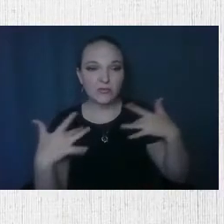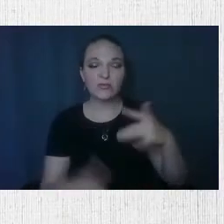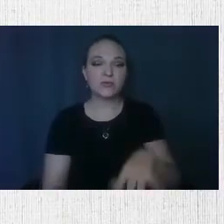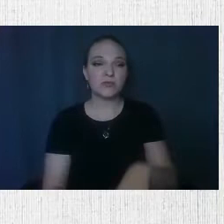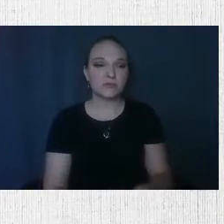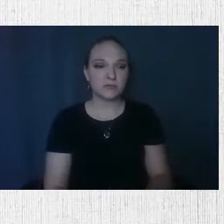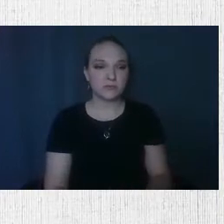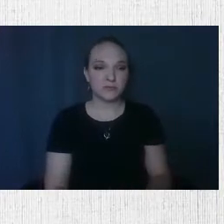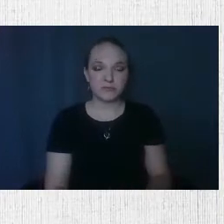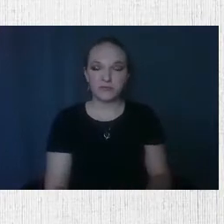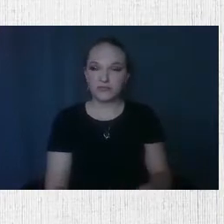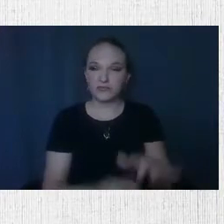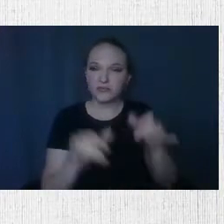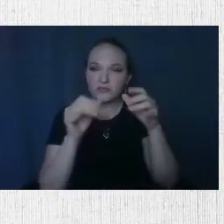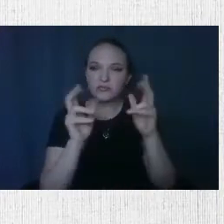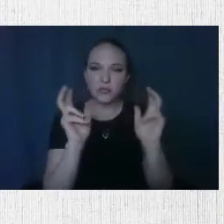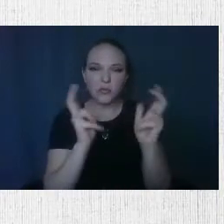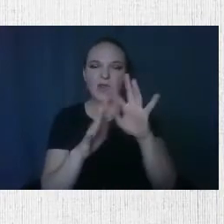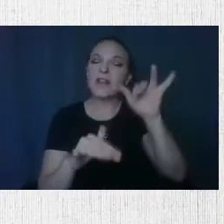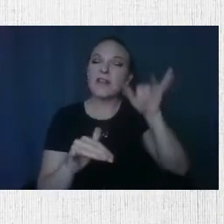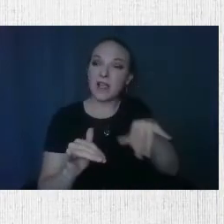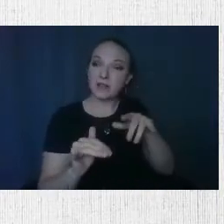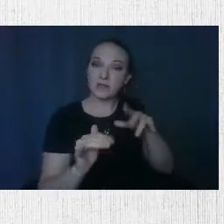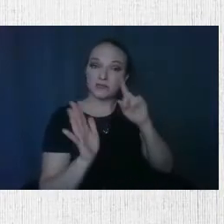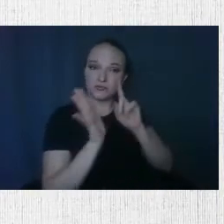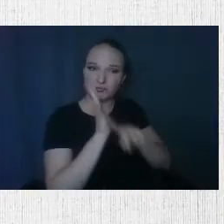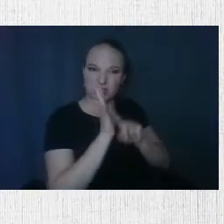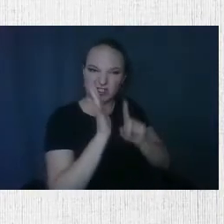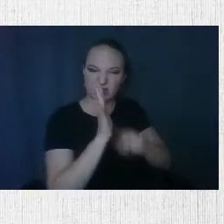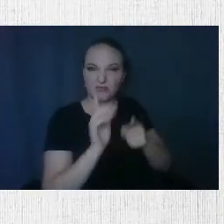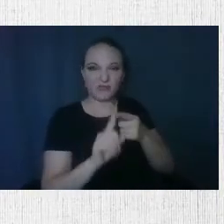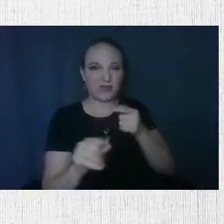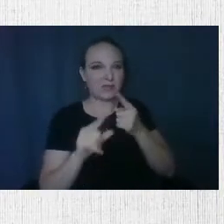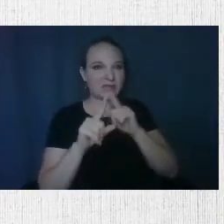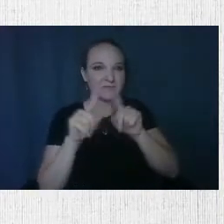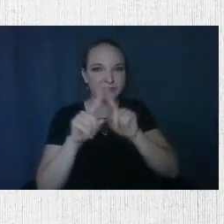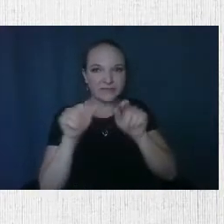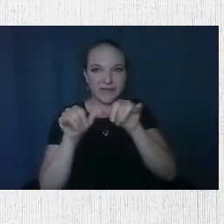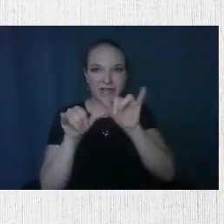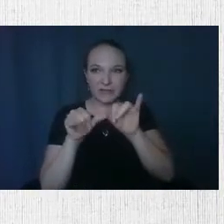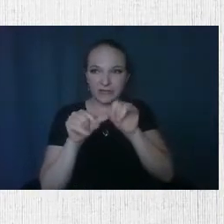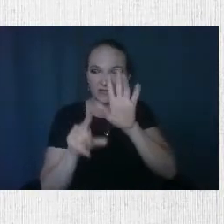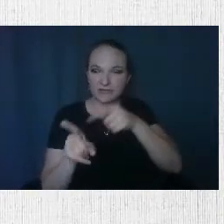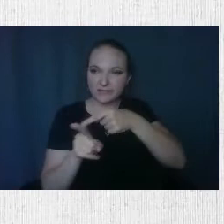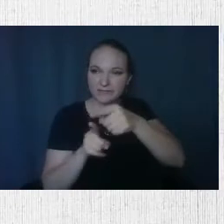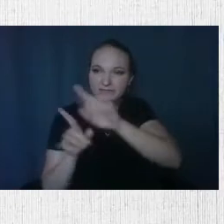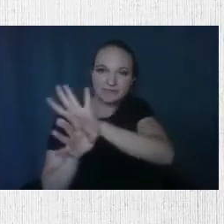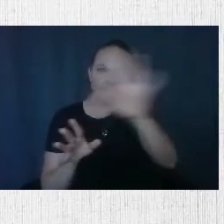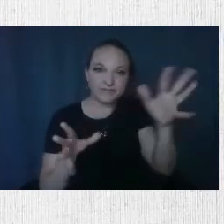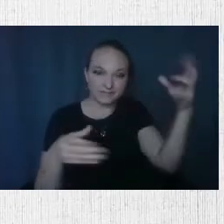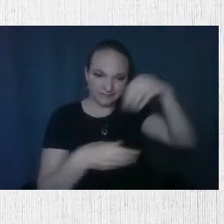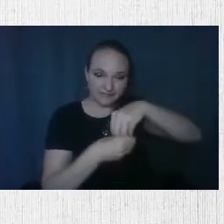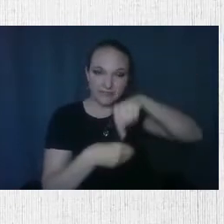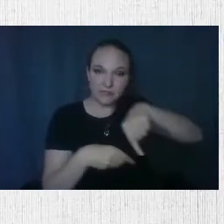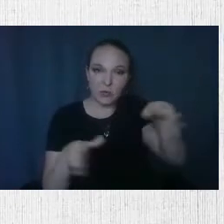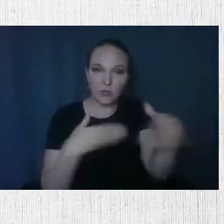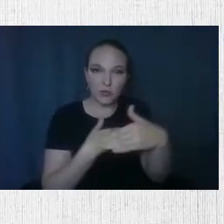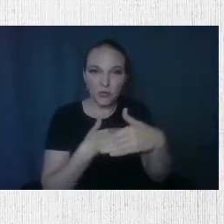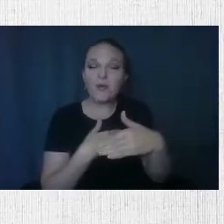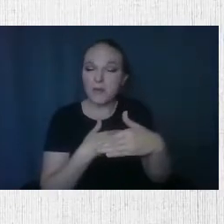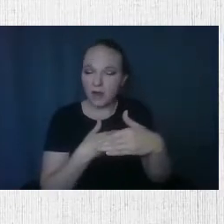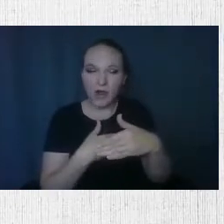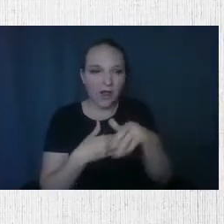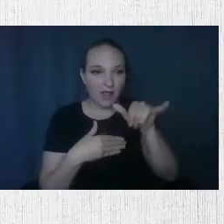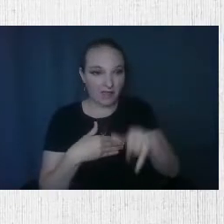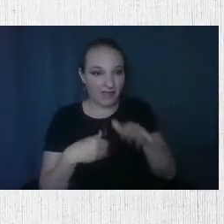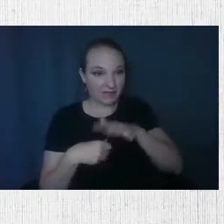of researchers from across all of engineering working in here, and indeed across the university. Incredible space that you see